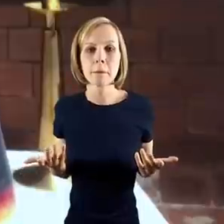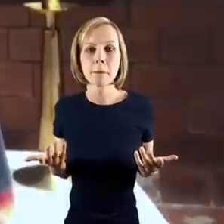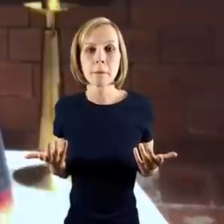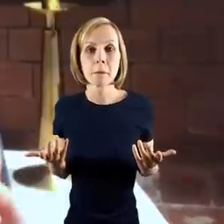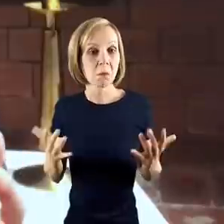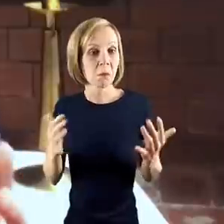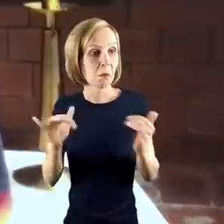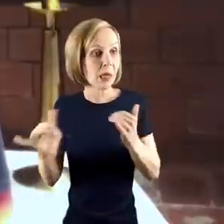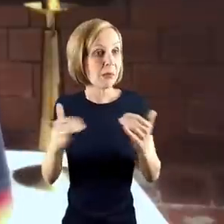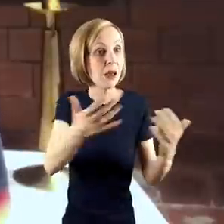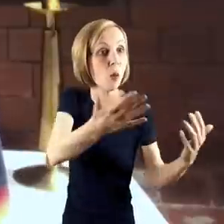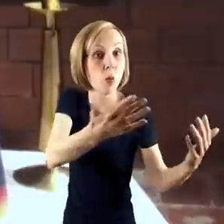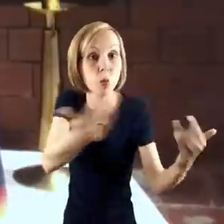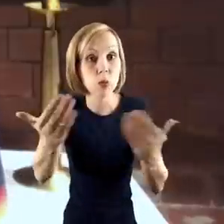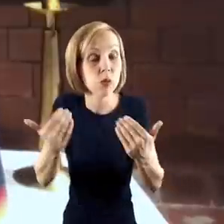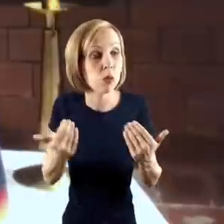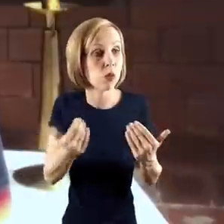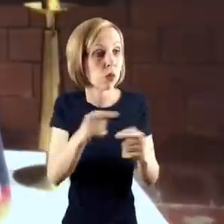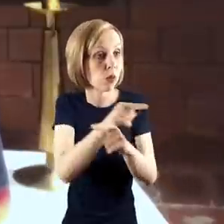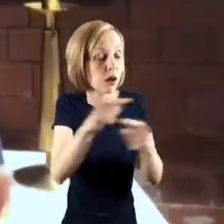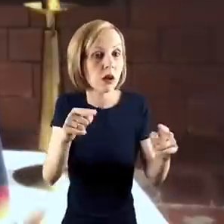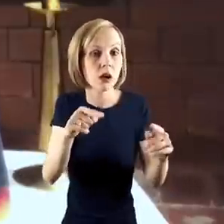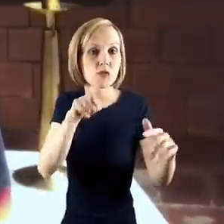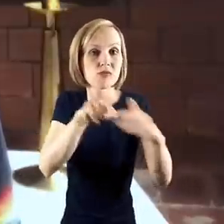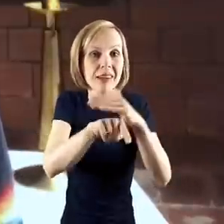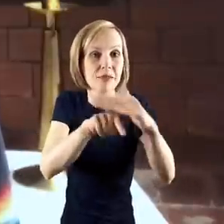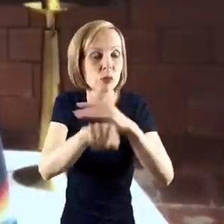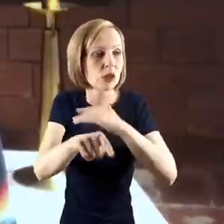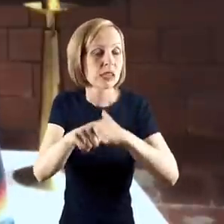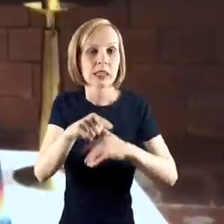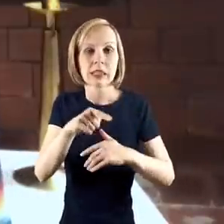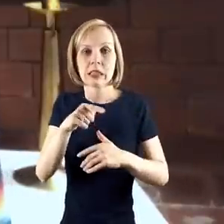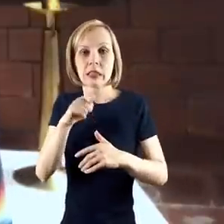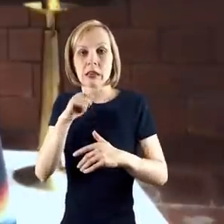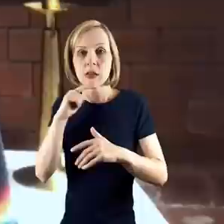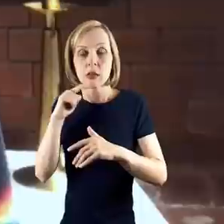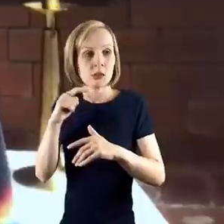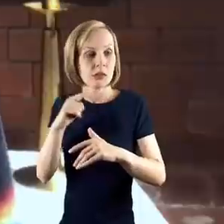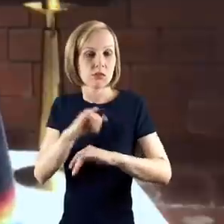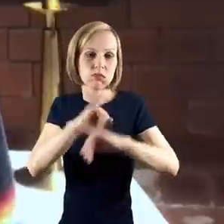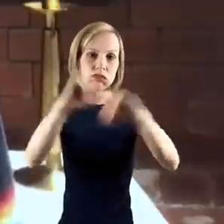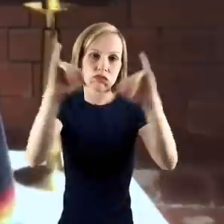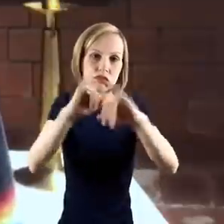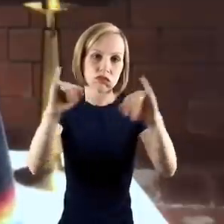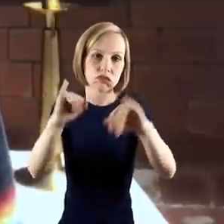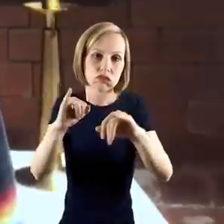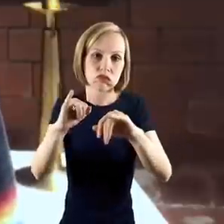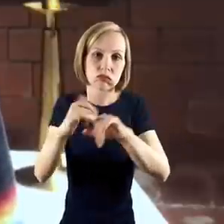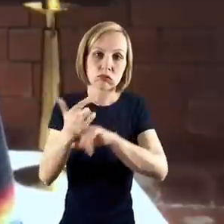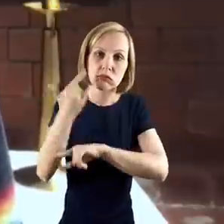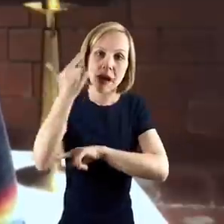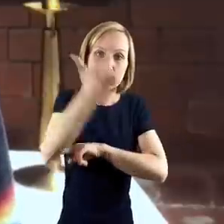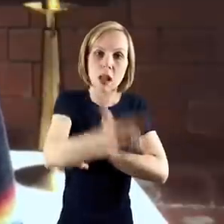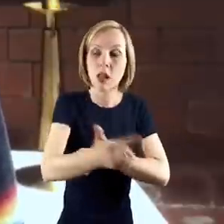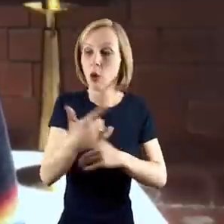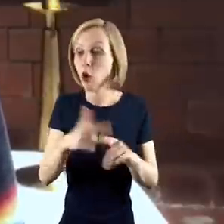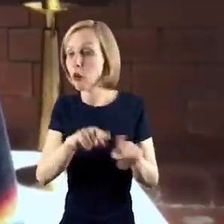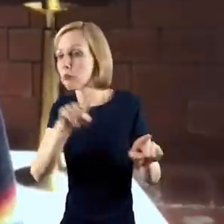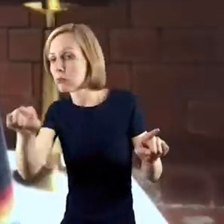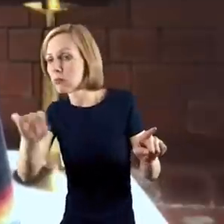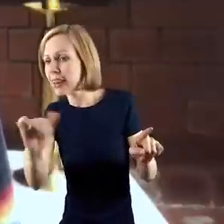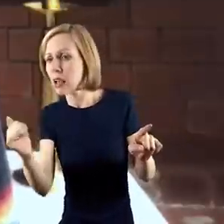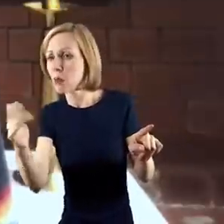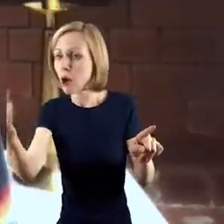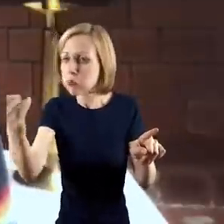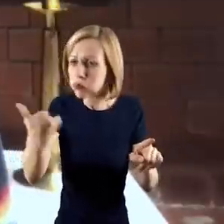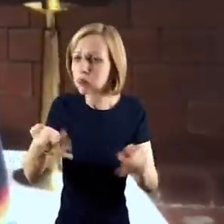Whether we're providing hospitality to desperate refugees travelling across dangerous seas, or inviting somebody in for a